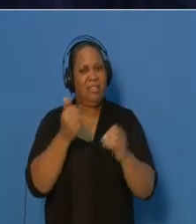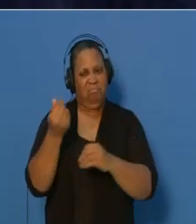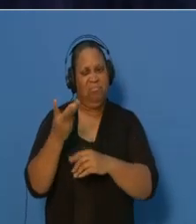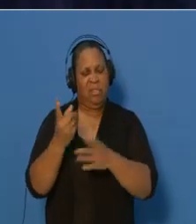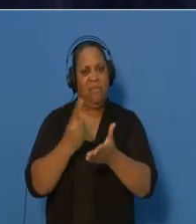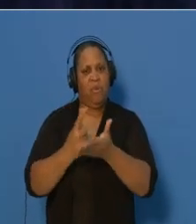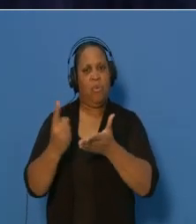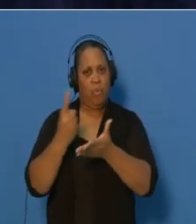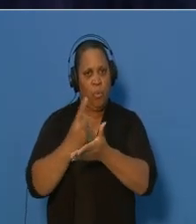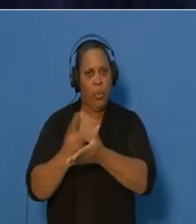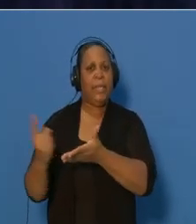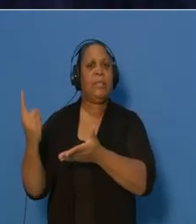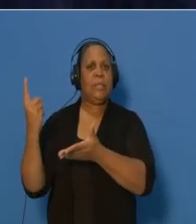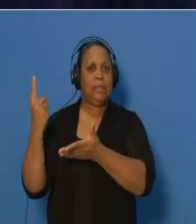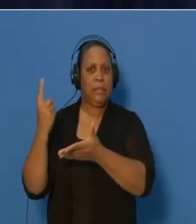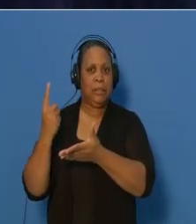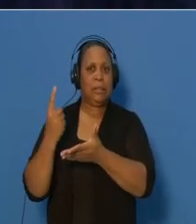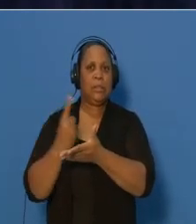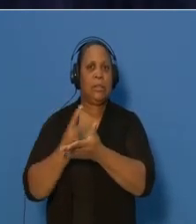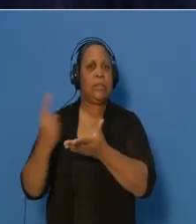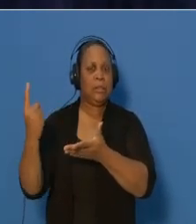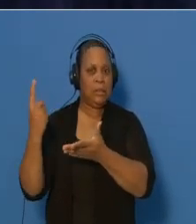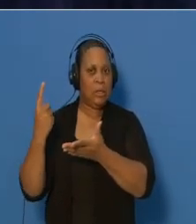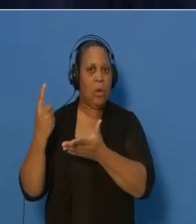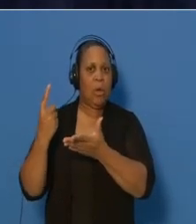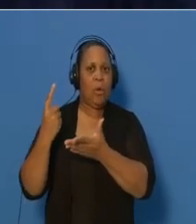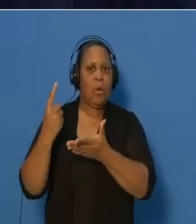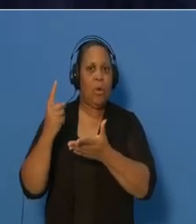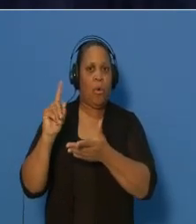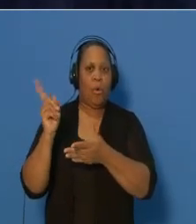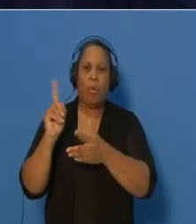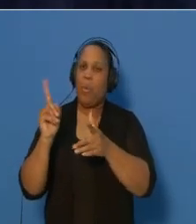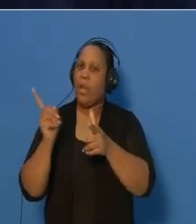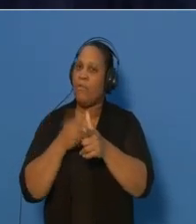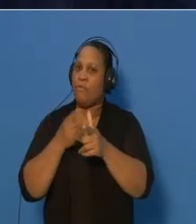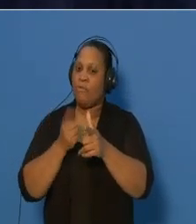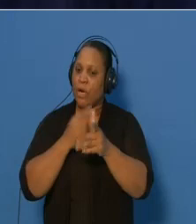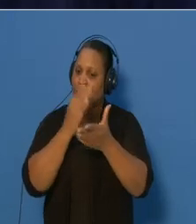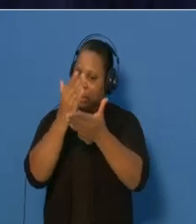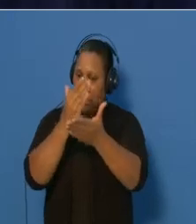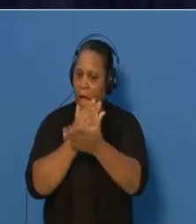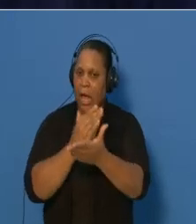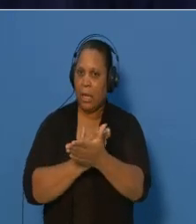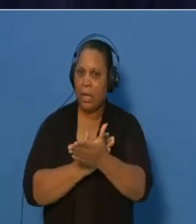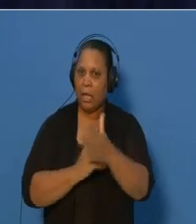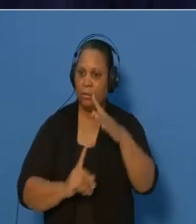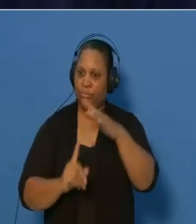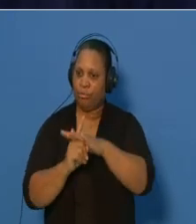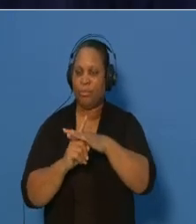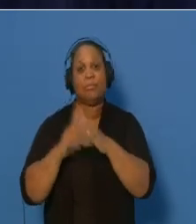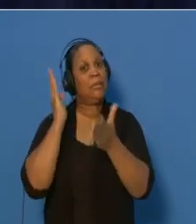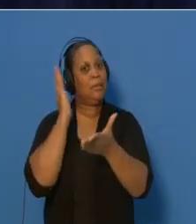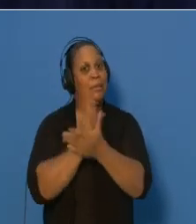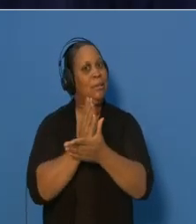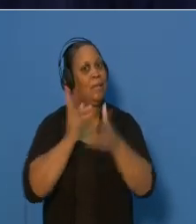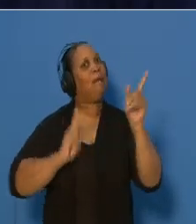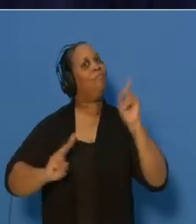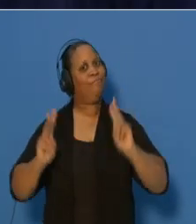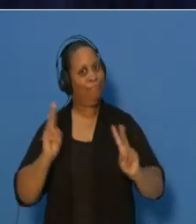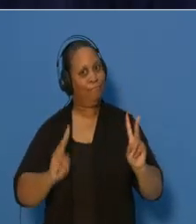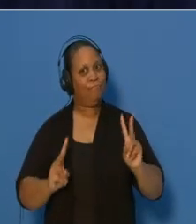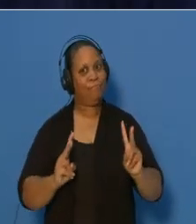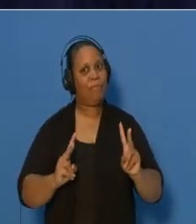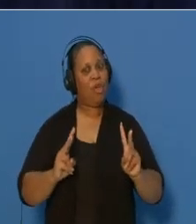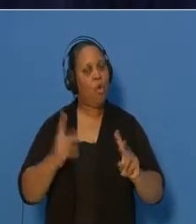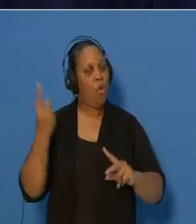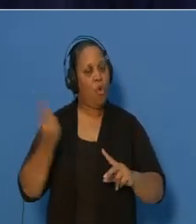the guidance when the guidance first came out, and one of the first requirements was to stop visitation except for end of